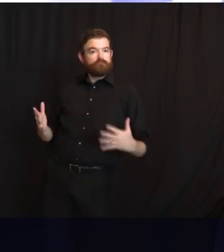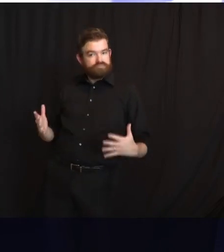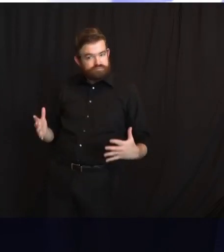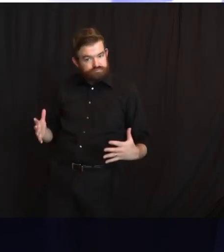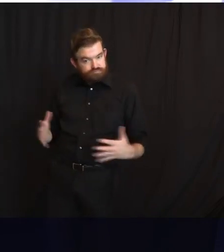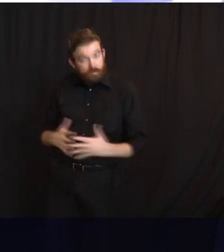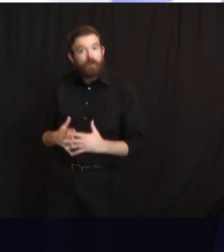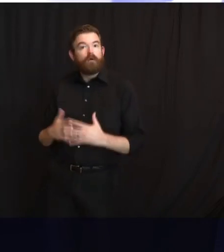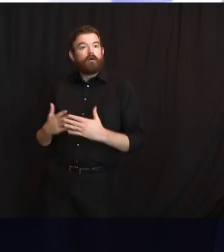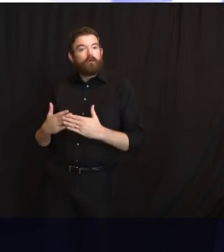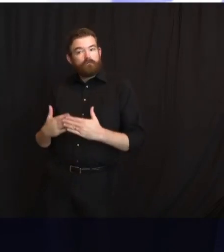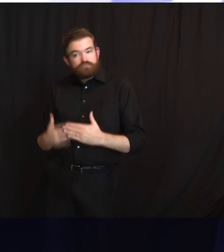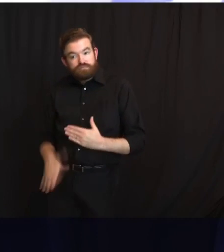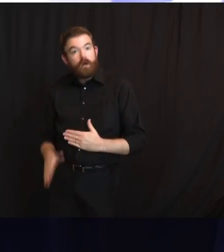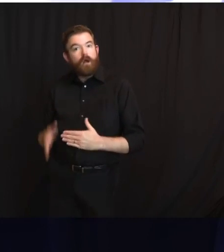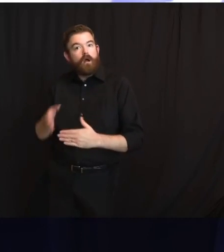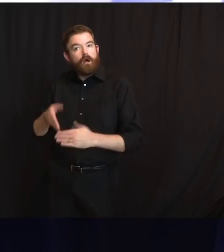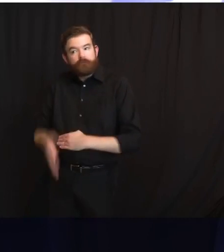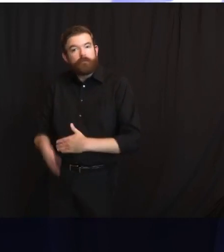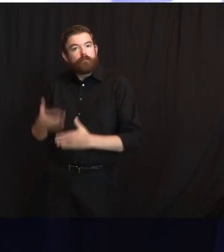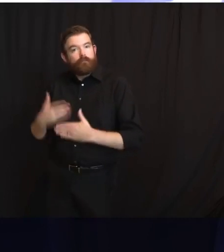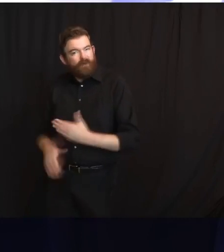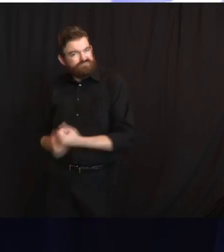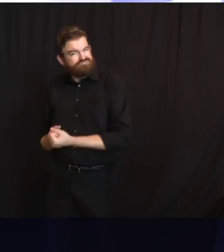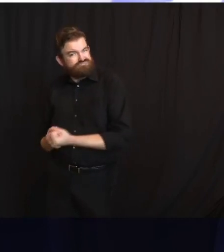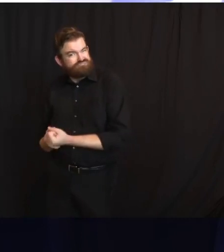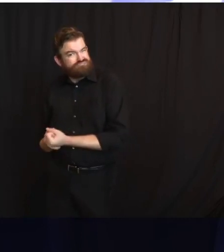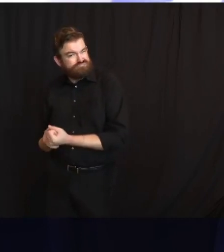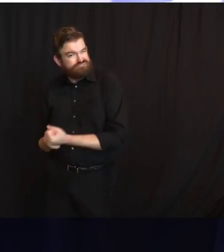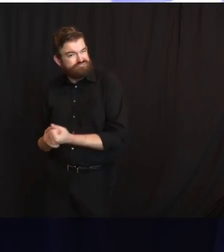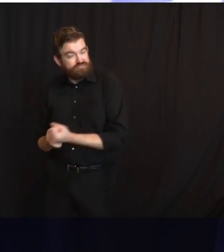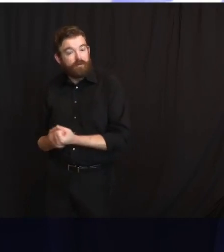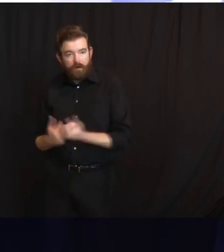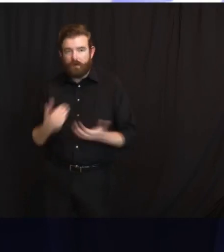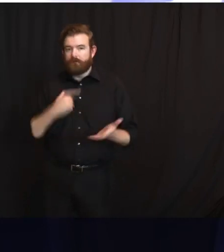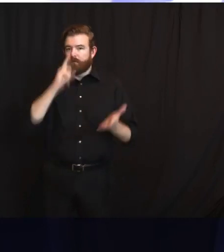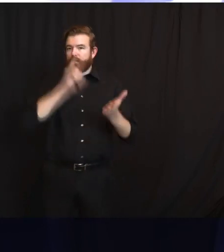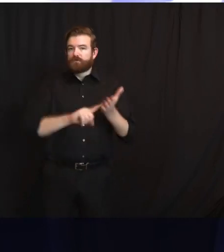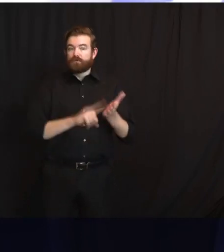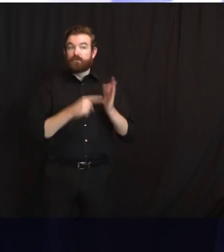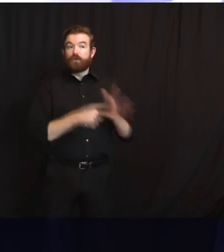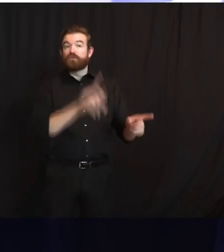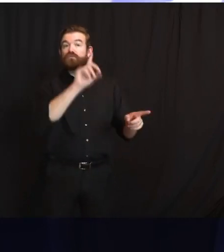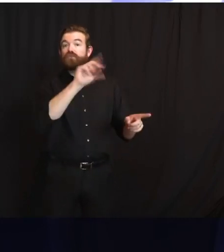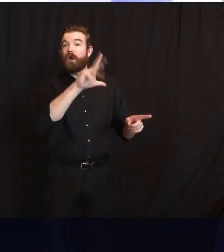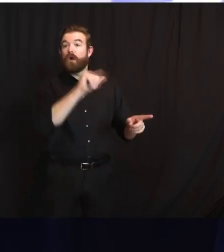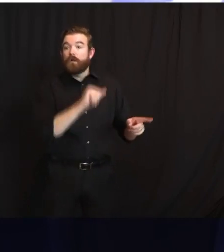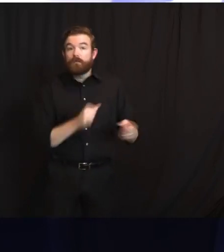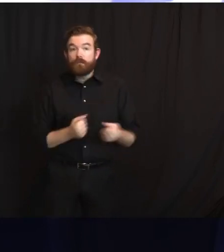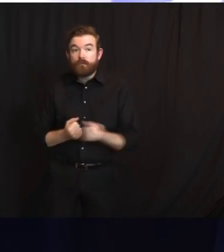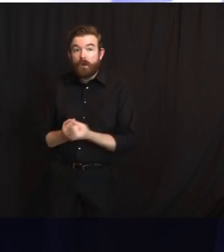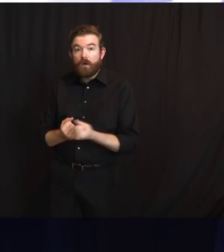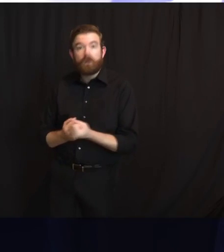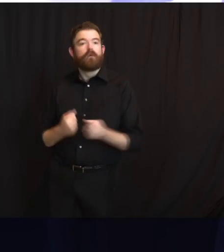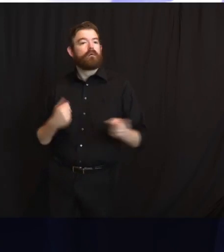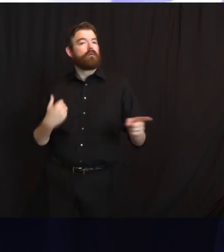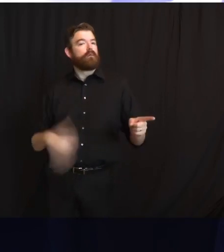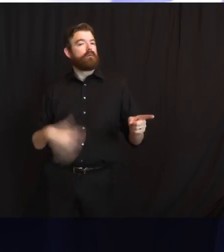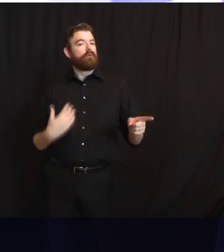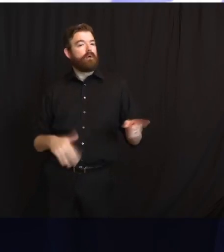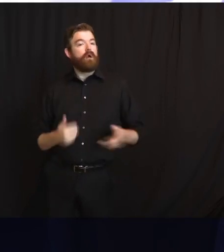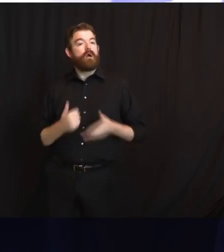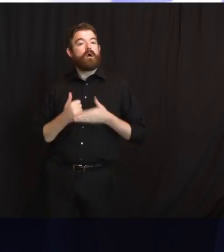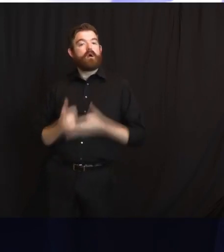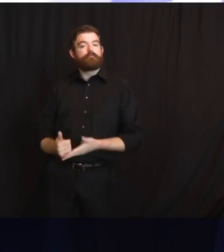period. Research demonstrates that support from a doula is associated with lower cesarean section